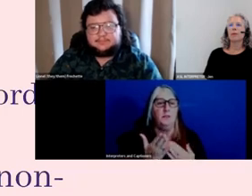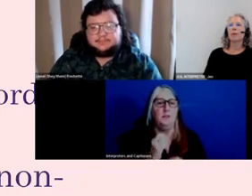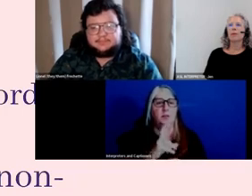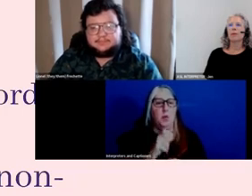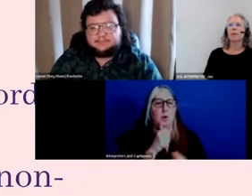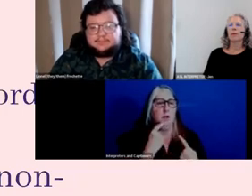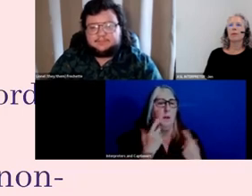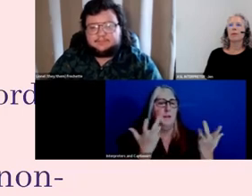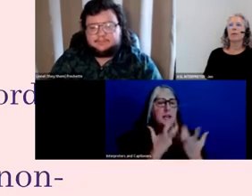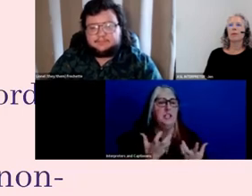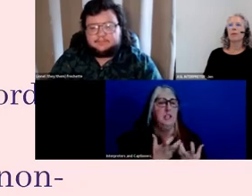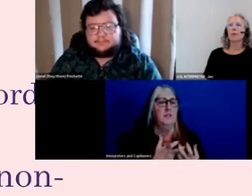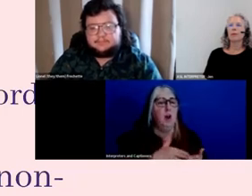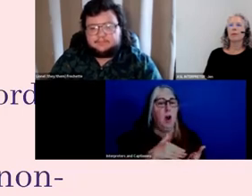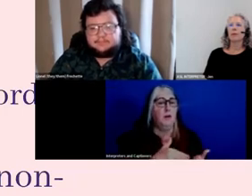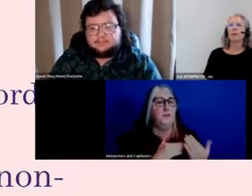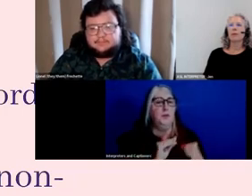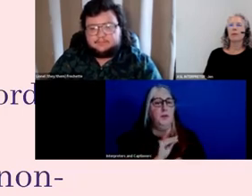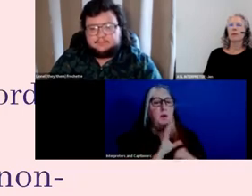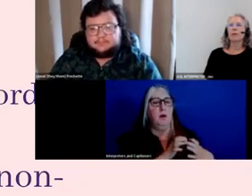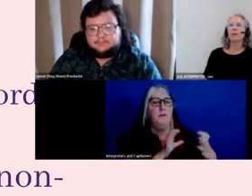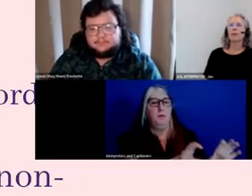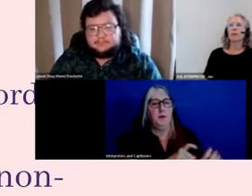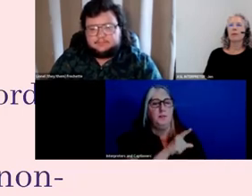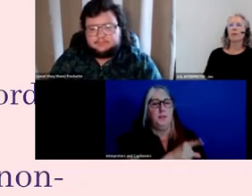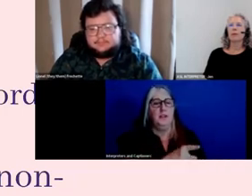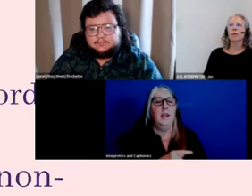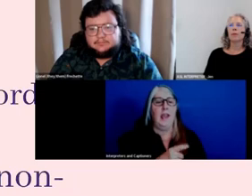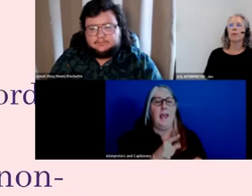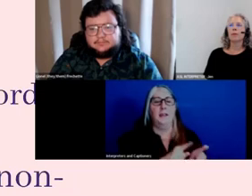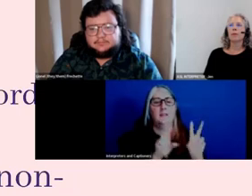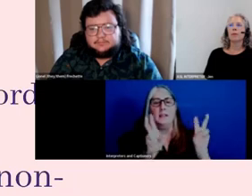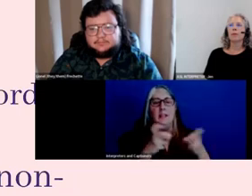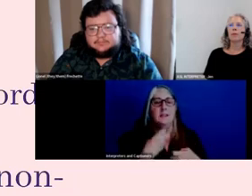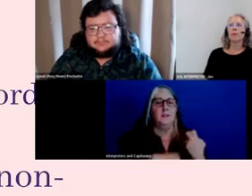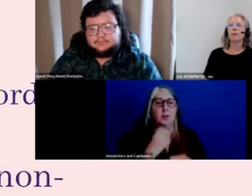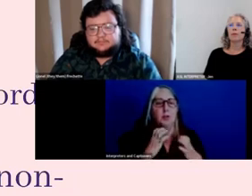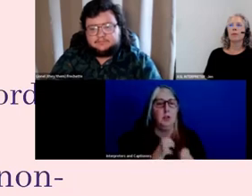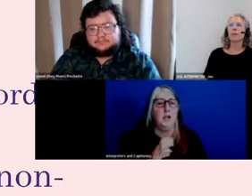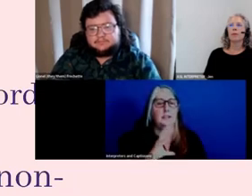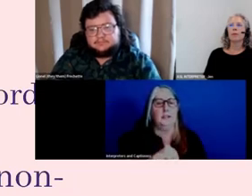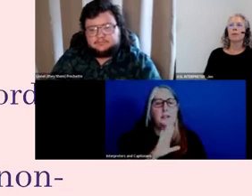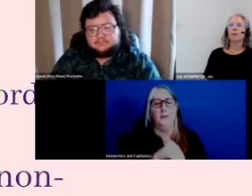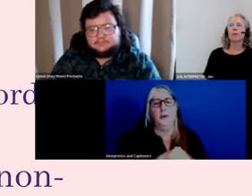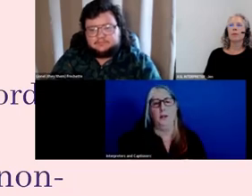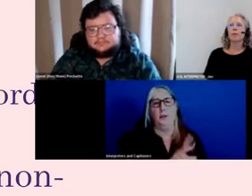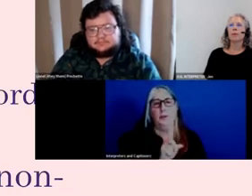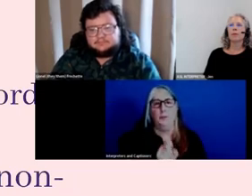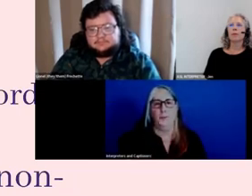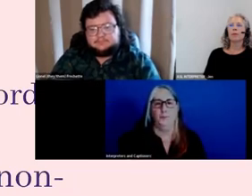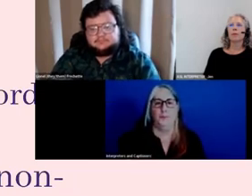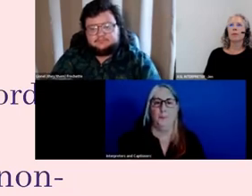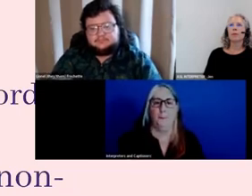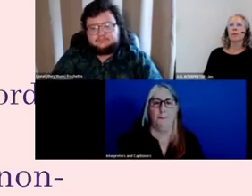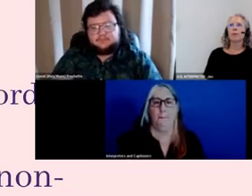inadequate services or accommodations often put on the person as the difficult client in their records?